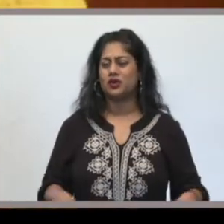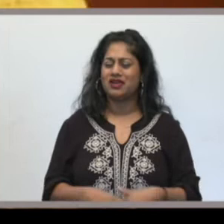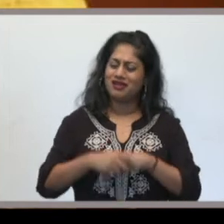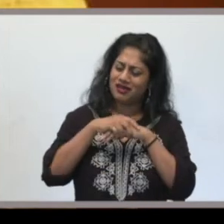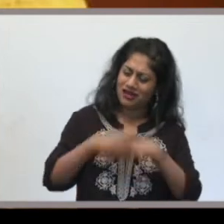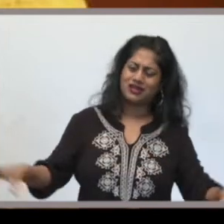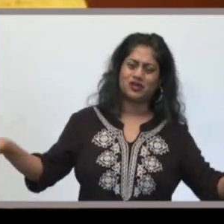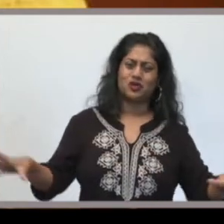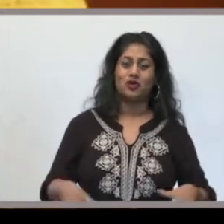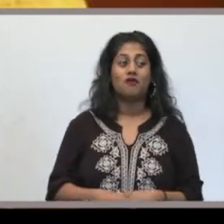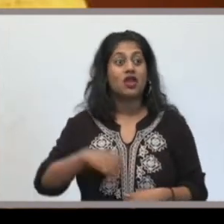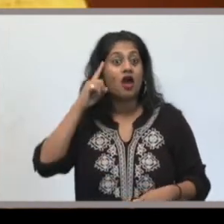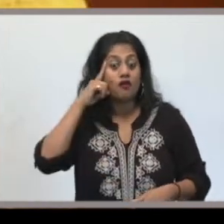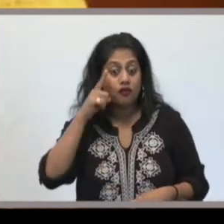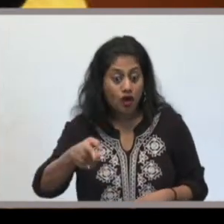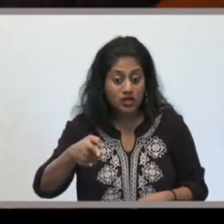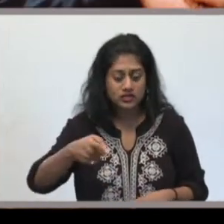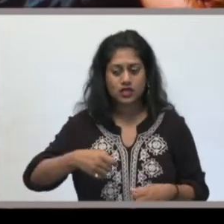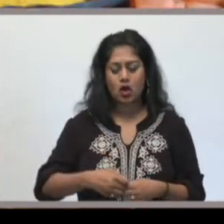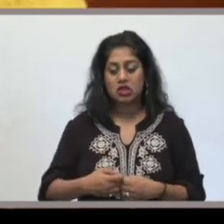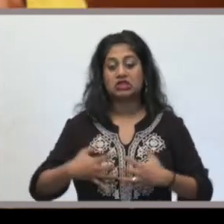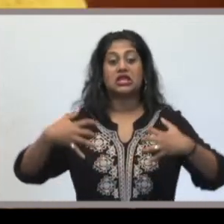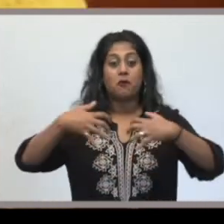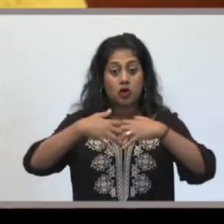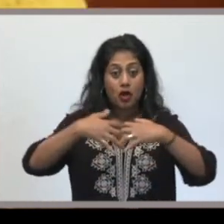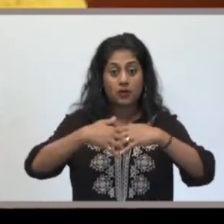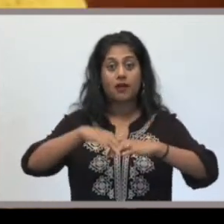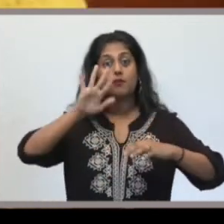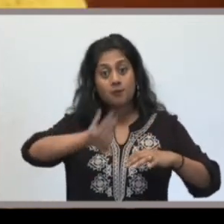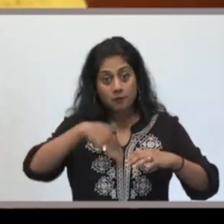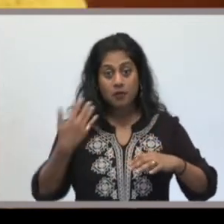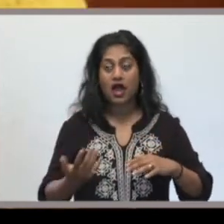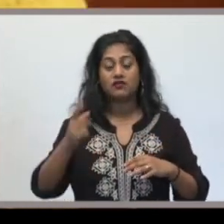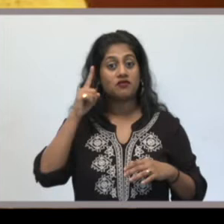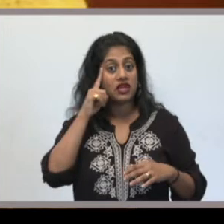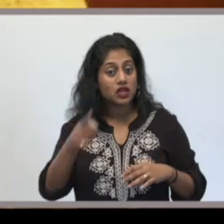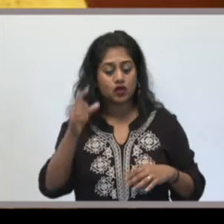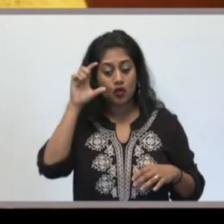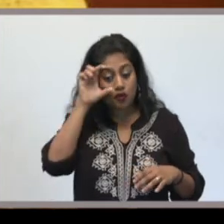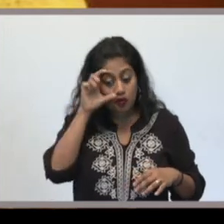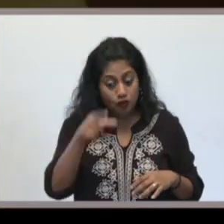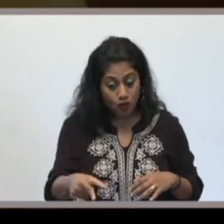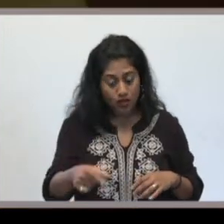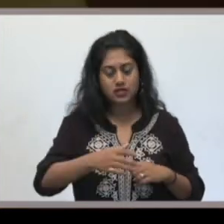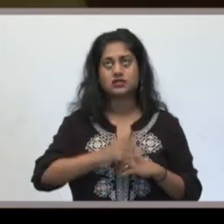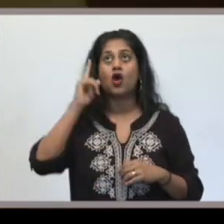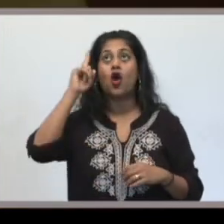must stop focusing on what's lost and start focusing on what's left.